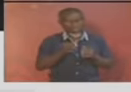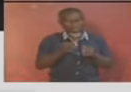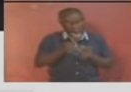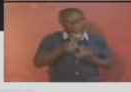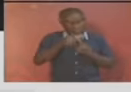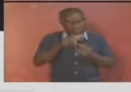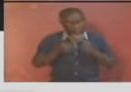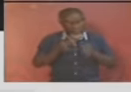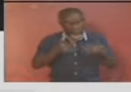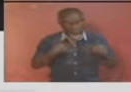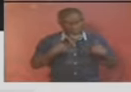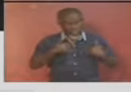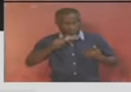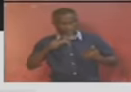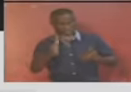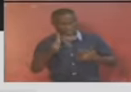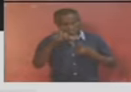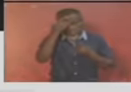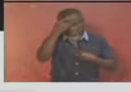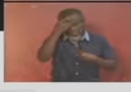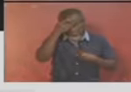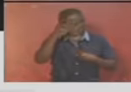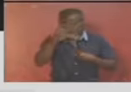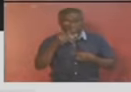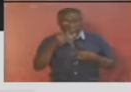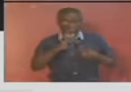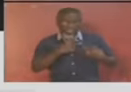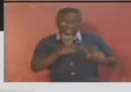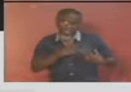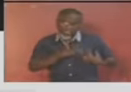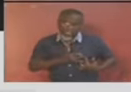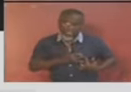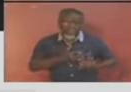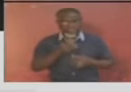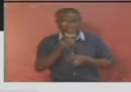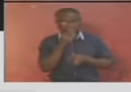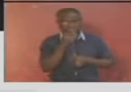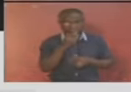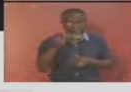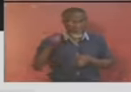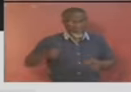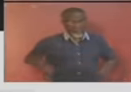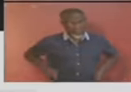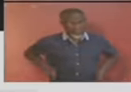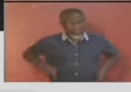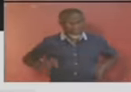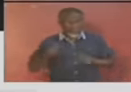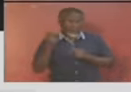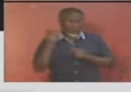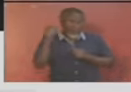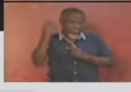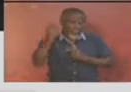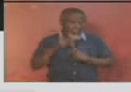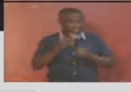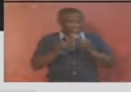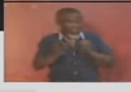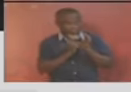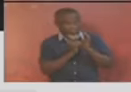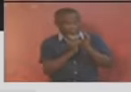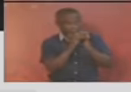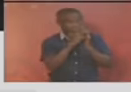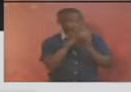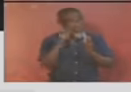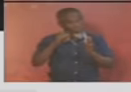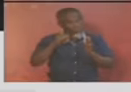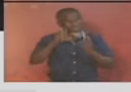chronic diseases, the heart disease, diabetes, hypertension, kidney disease, sometimes treatment from cancers. Those sorts of